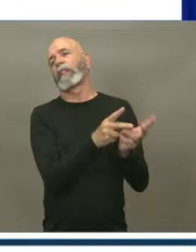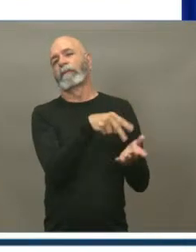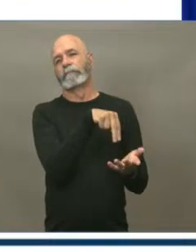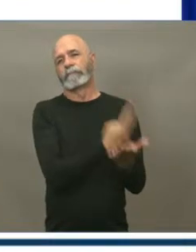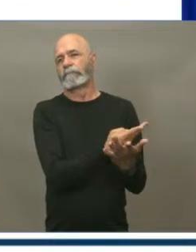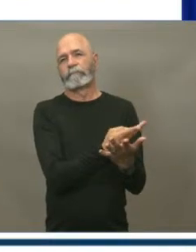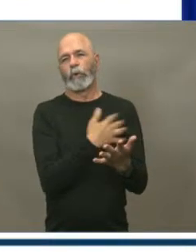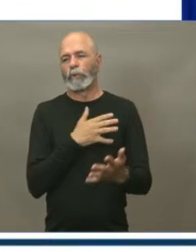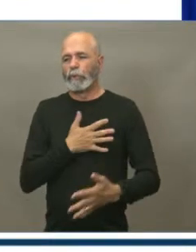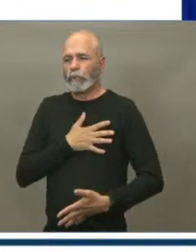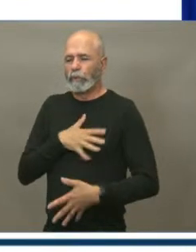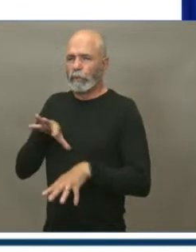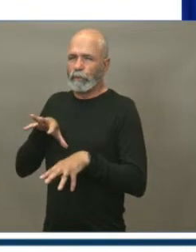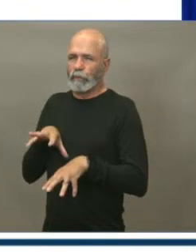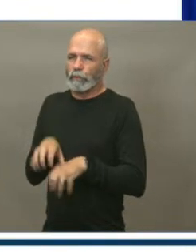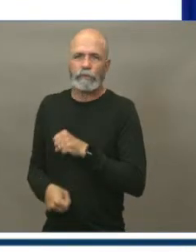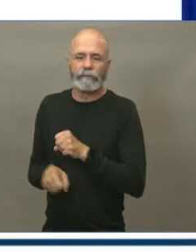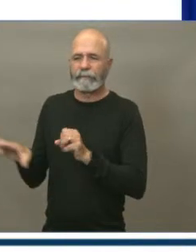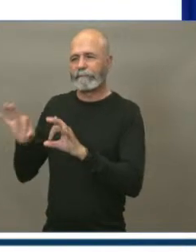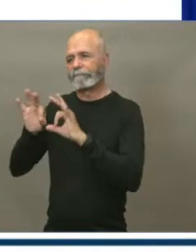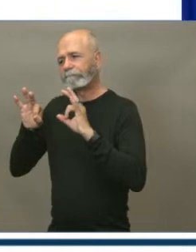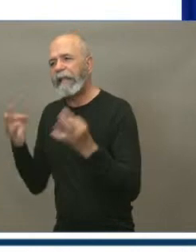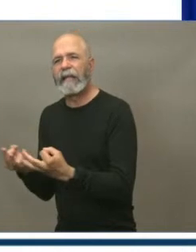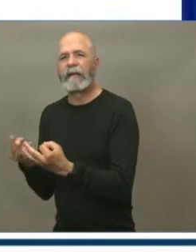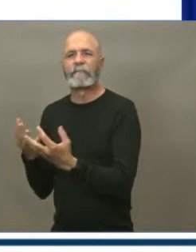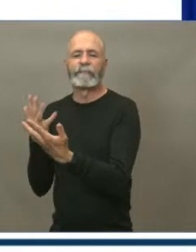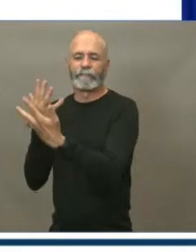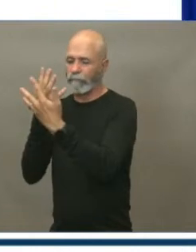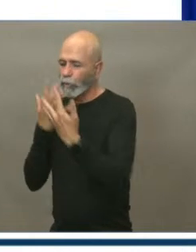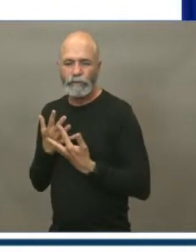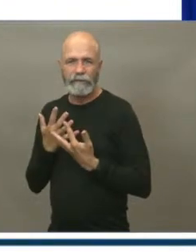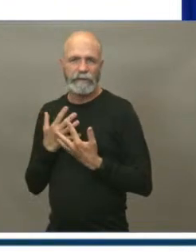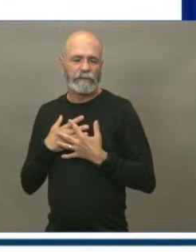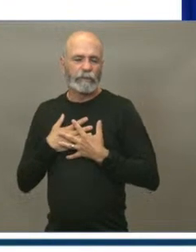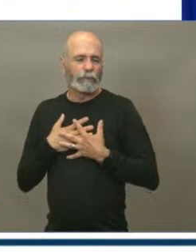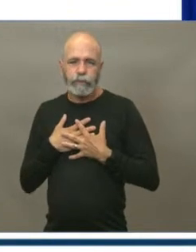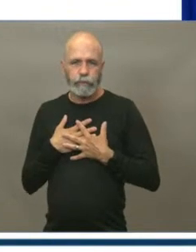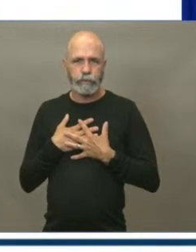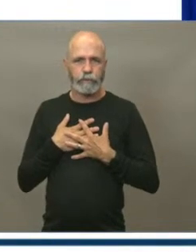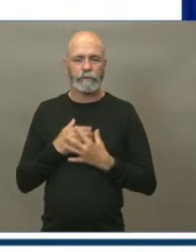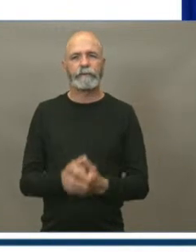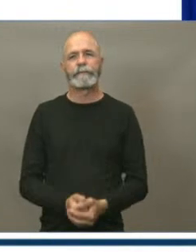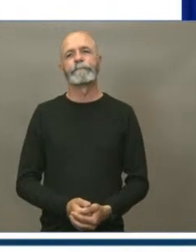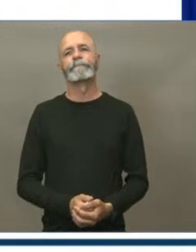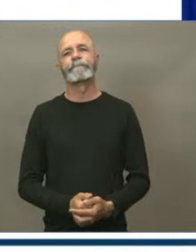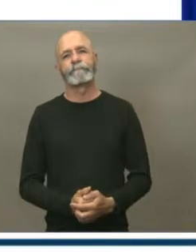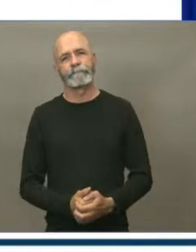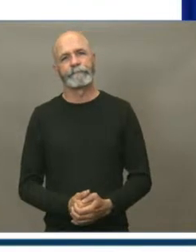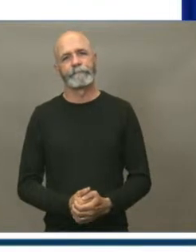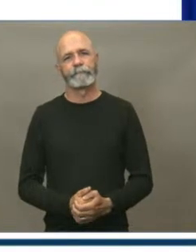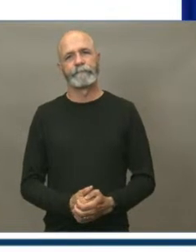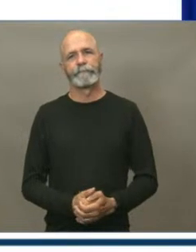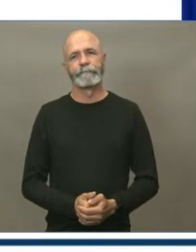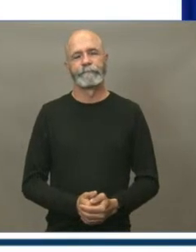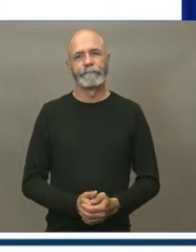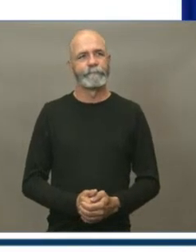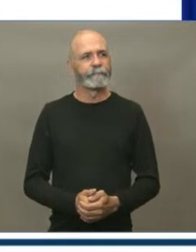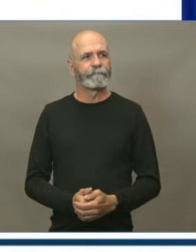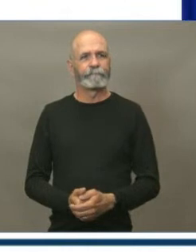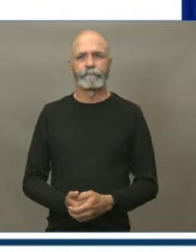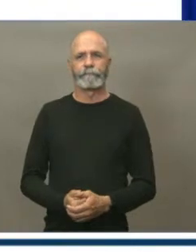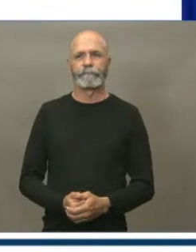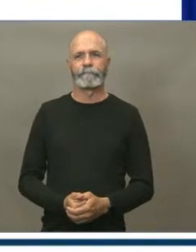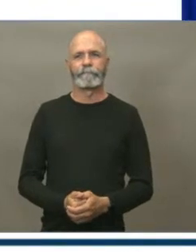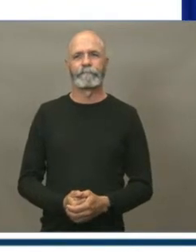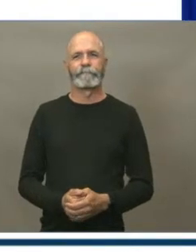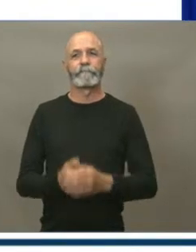my heartfelt wishes are with the family impacted by that loss. I am concerned about the number of patients being